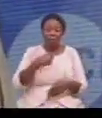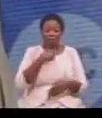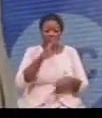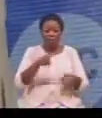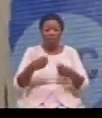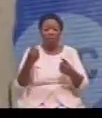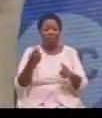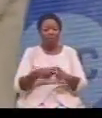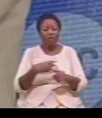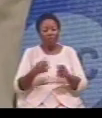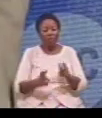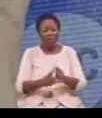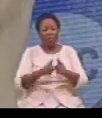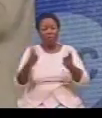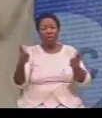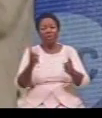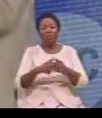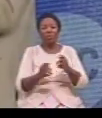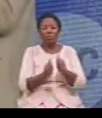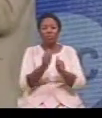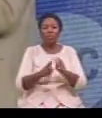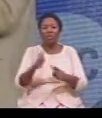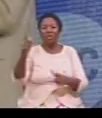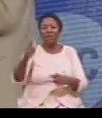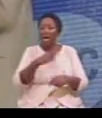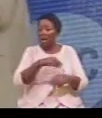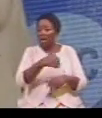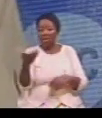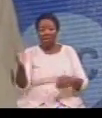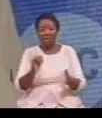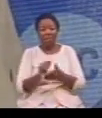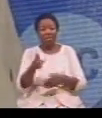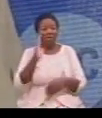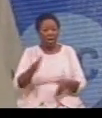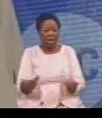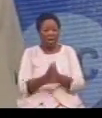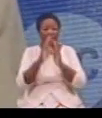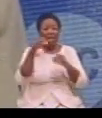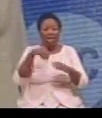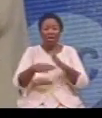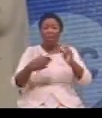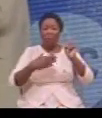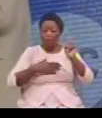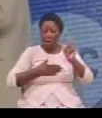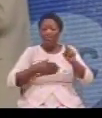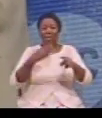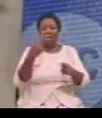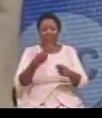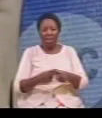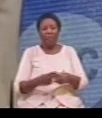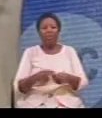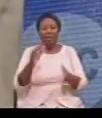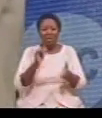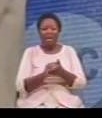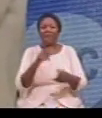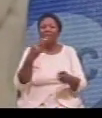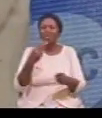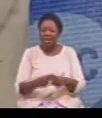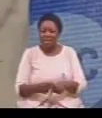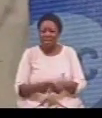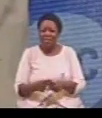from great to greater. And whatsoever you shall ask in my name, that